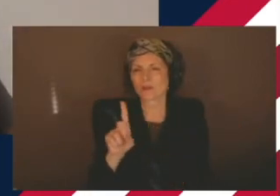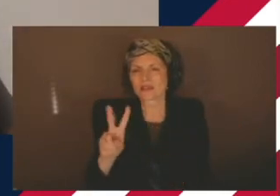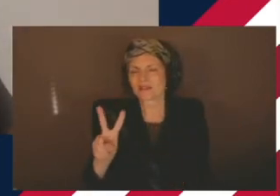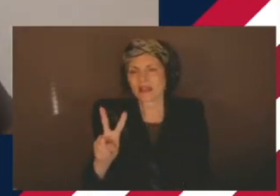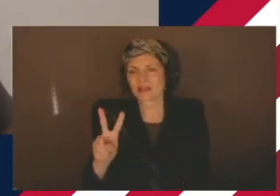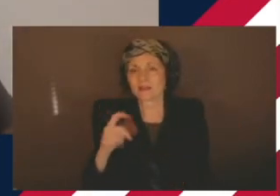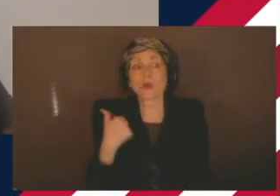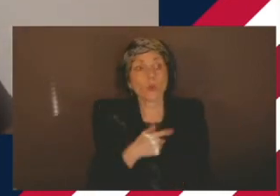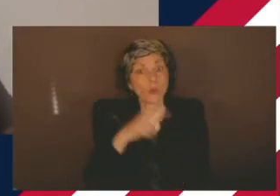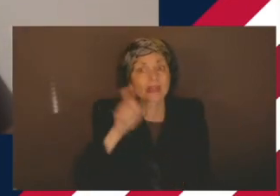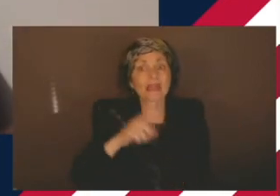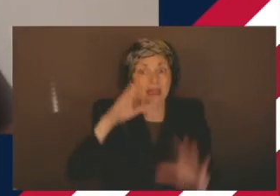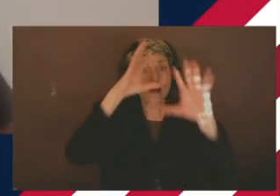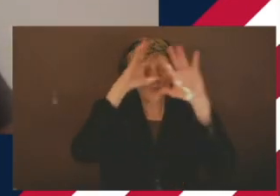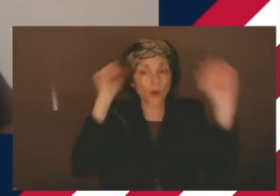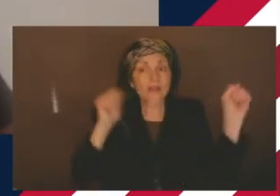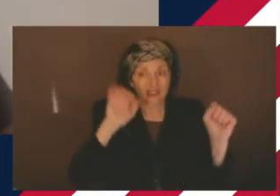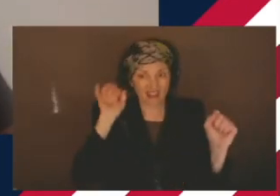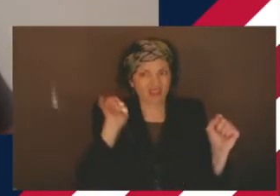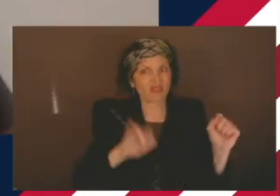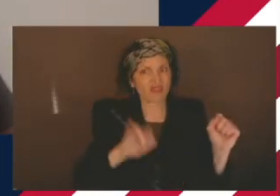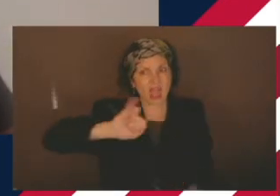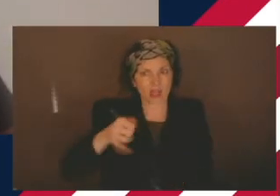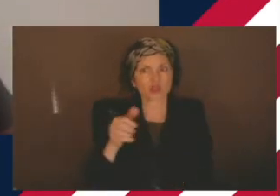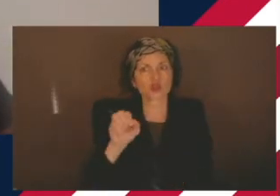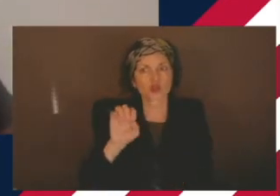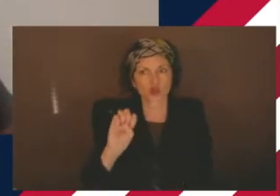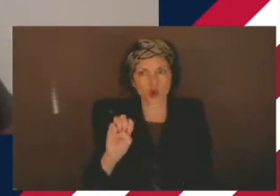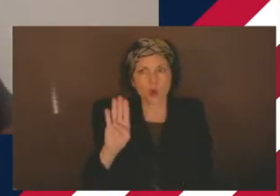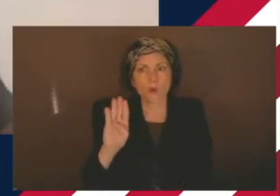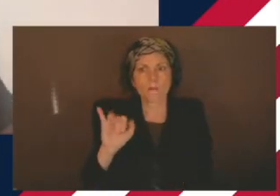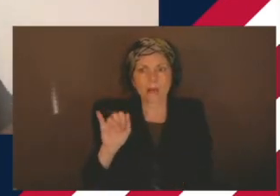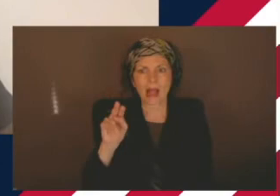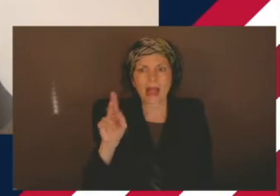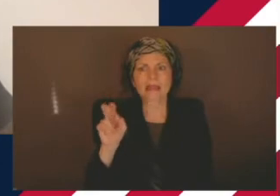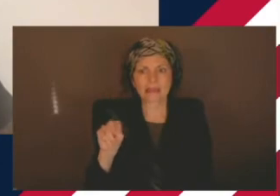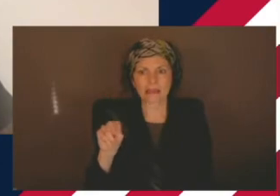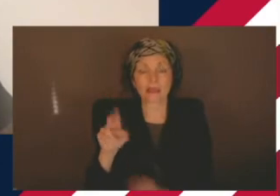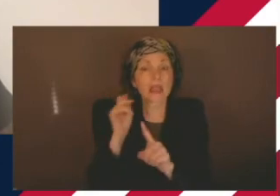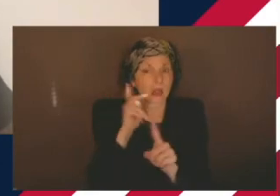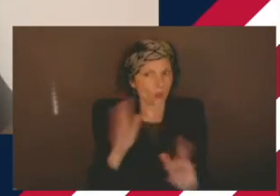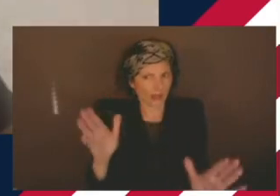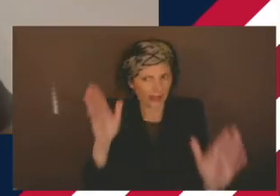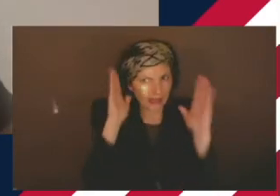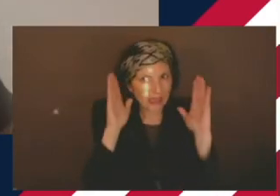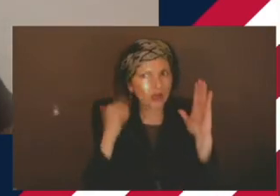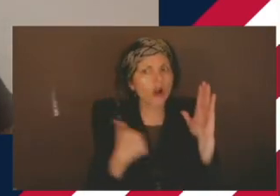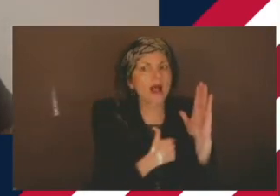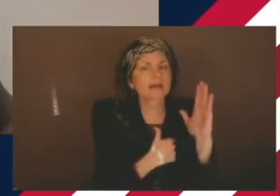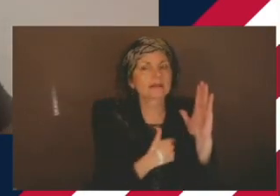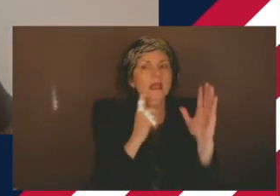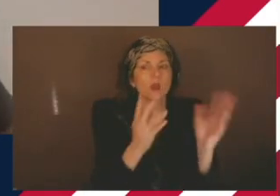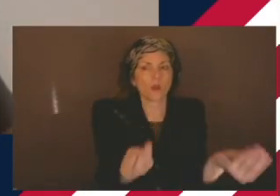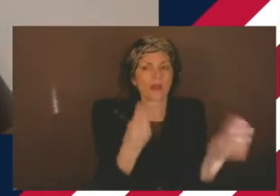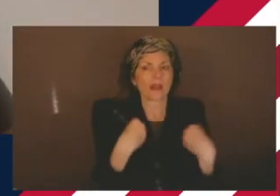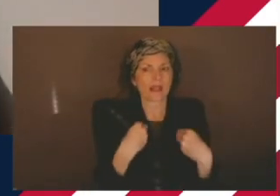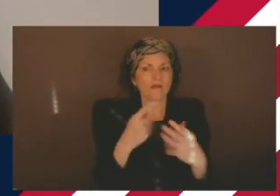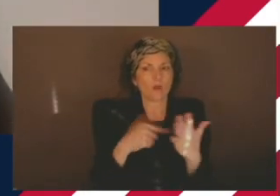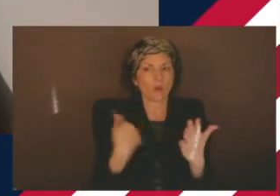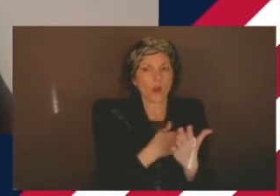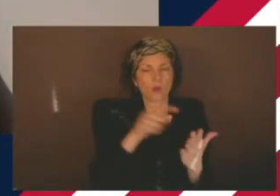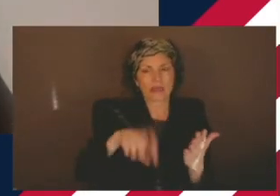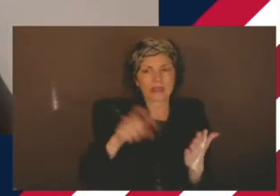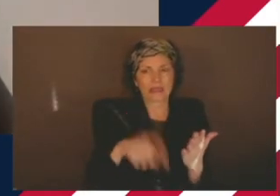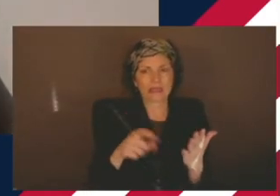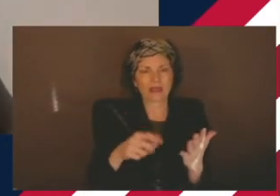Joe Biden will be. He is a person who will hear us, will provide the resources for us to speak up and speak out to help us